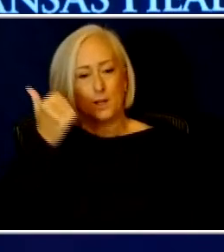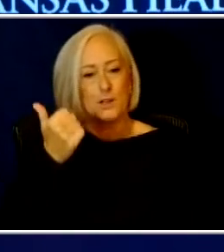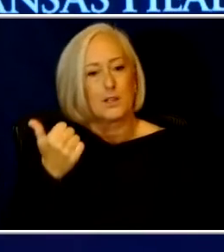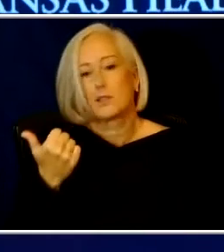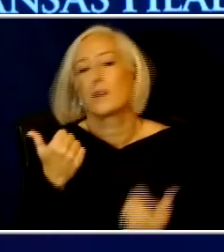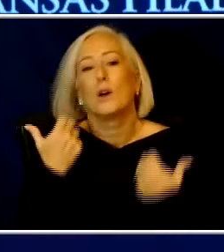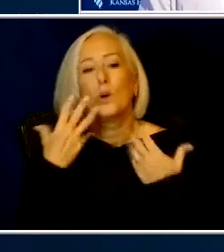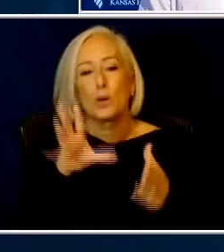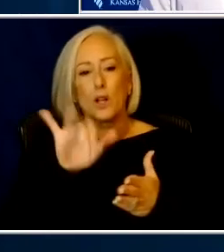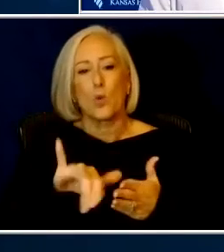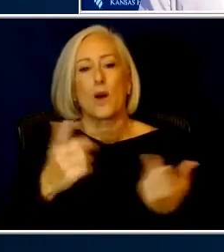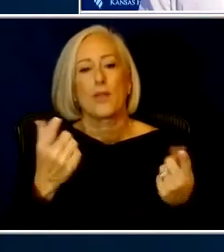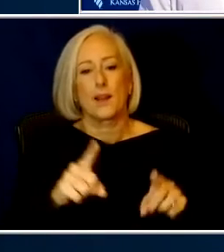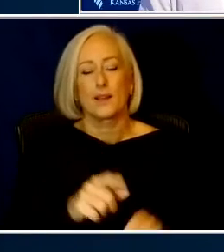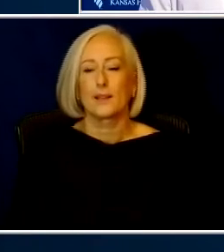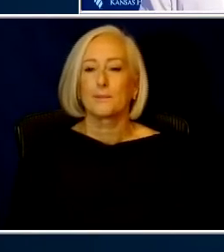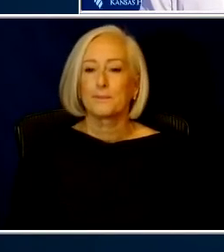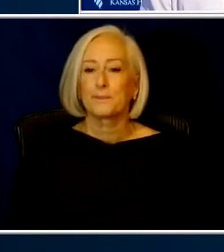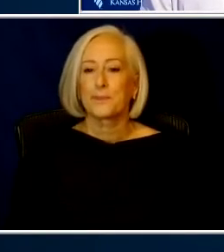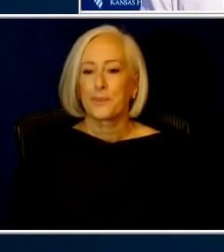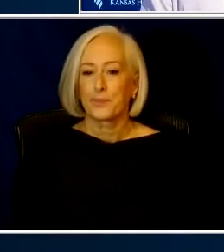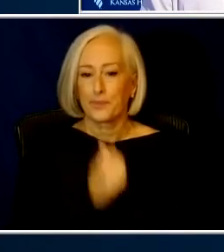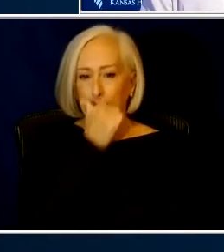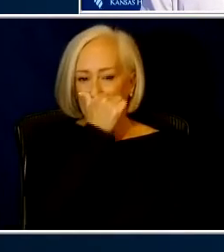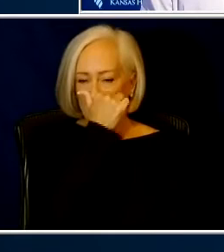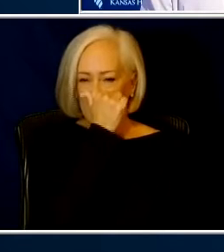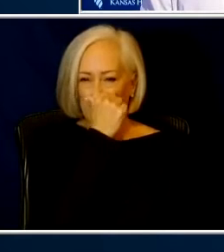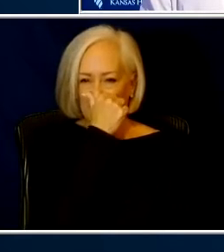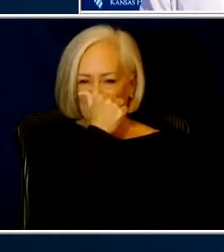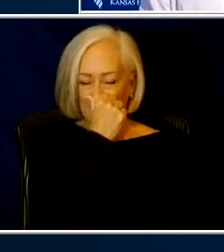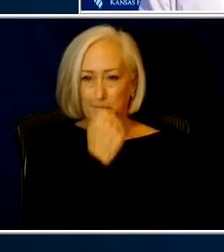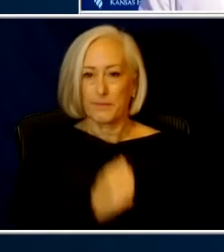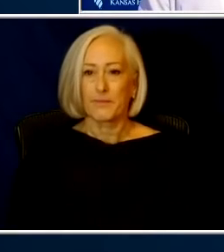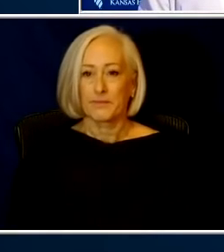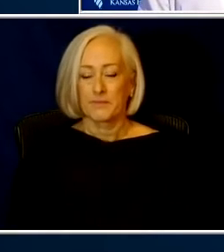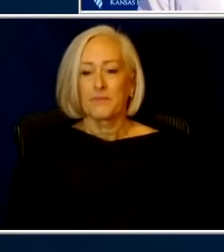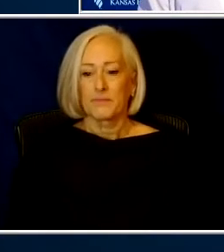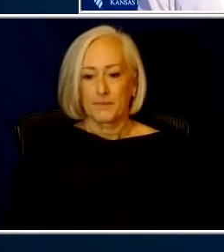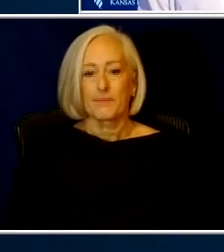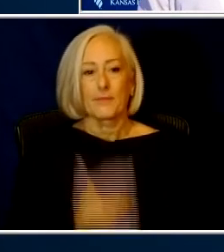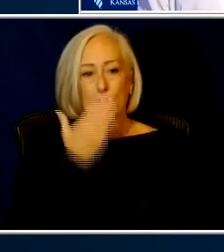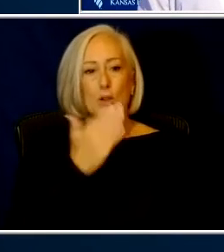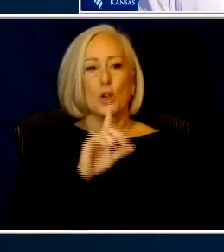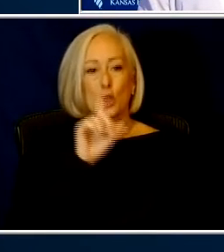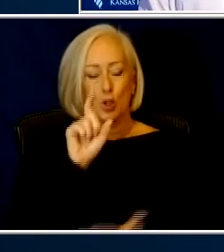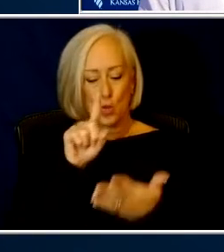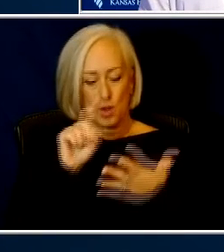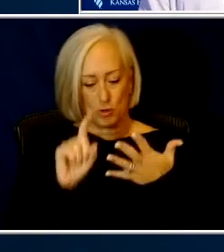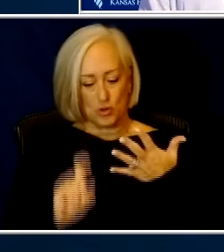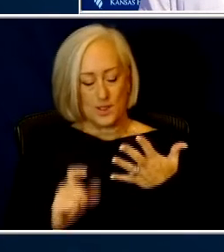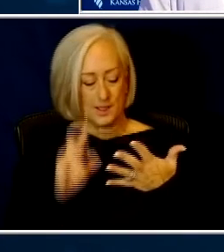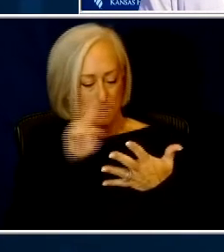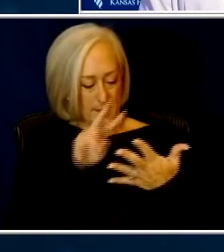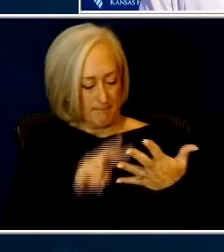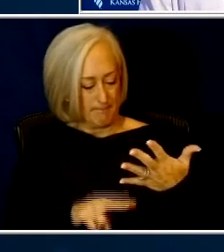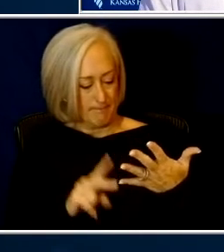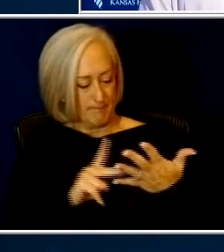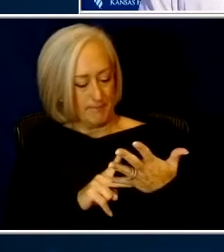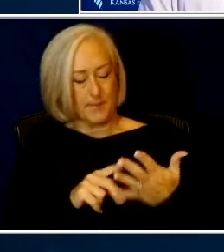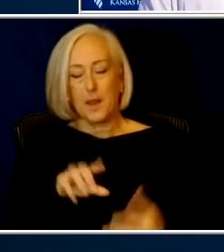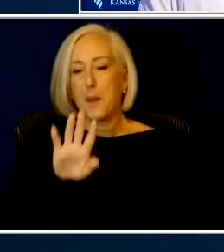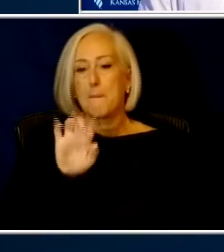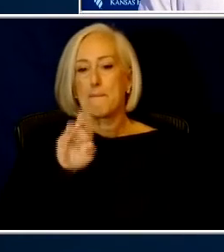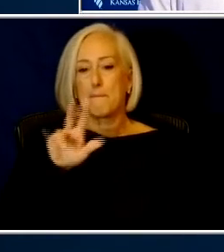So, Jess. Quite a few good questions today, Dr. Stites. I'm trying to get to some of these. Barbara wants to know, when will KC add to mental